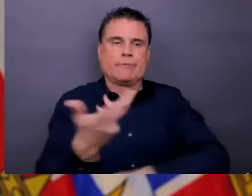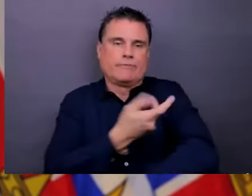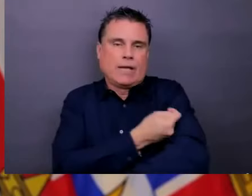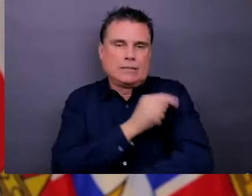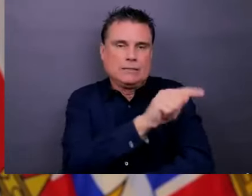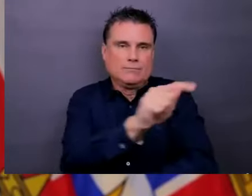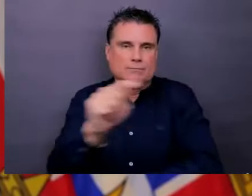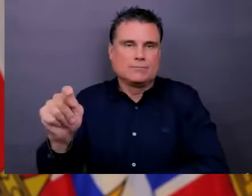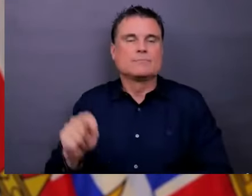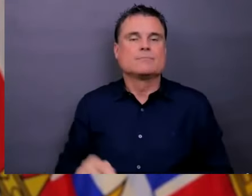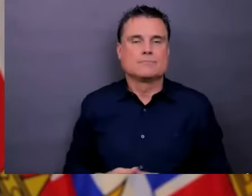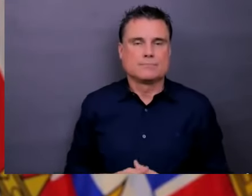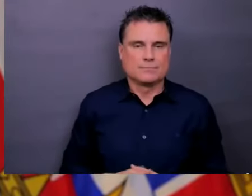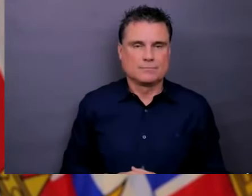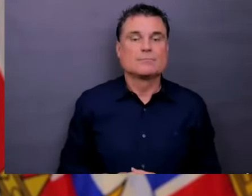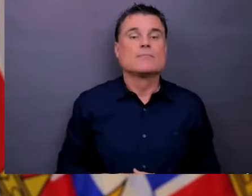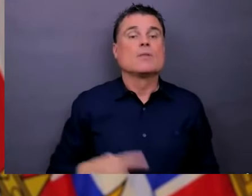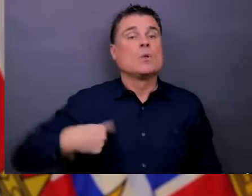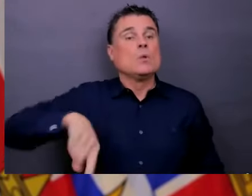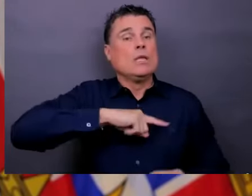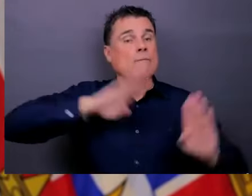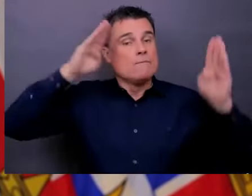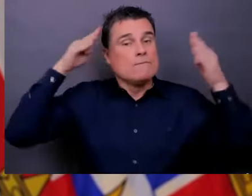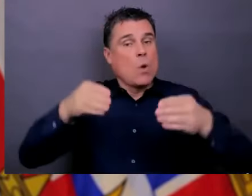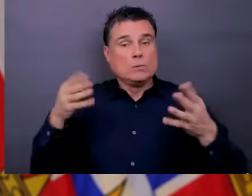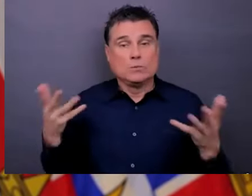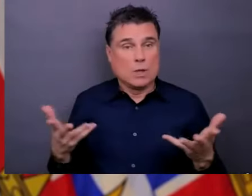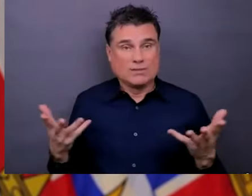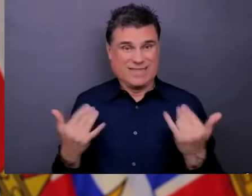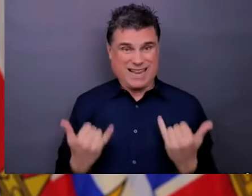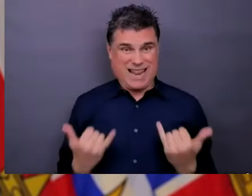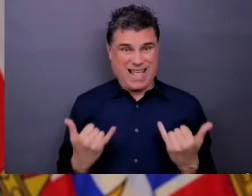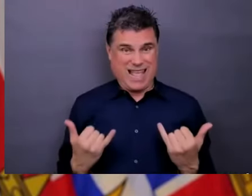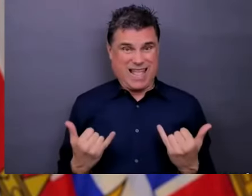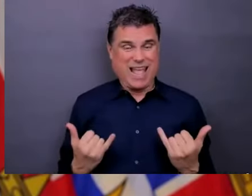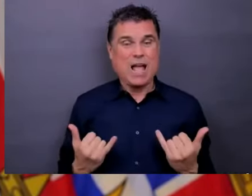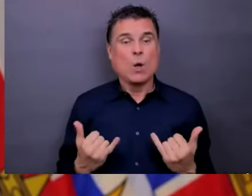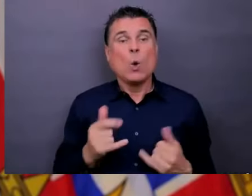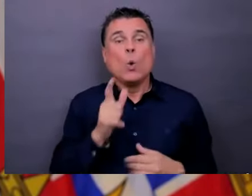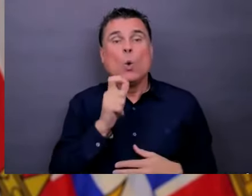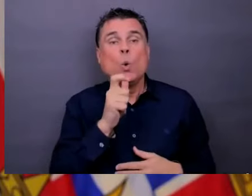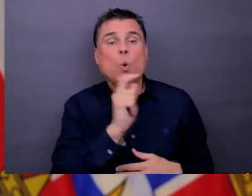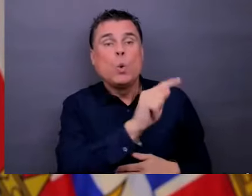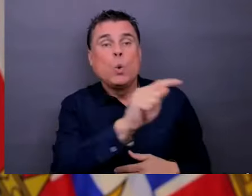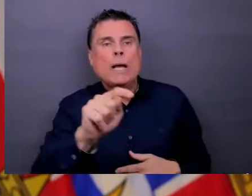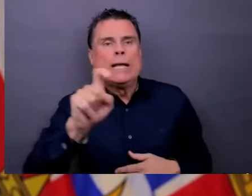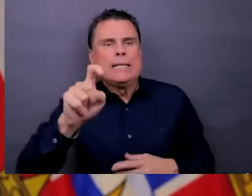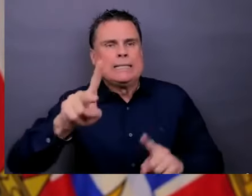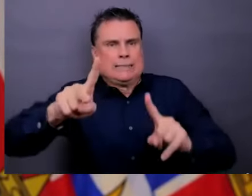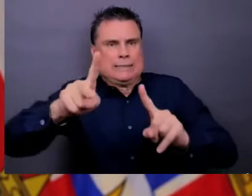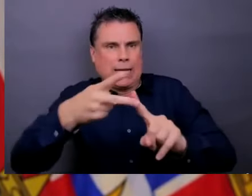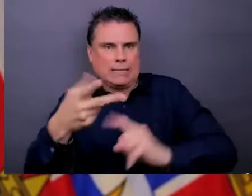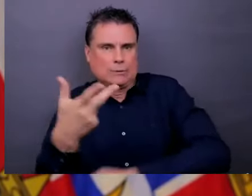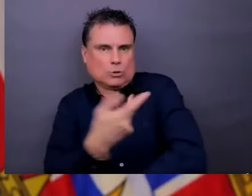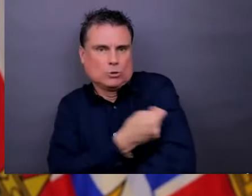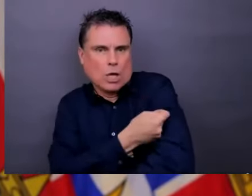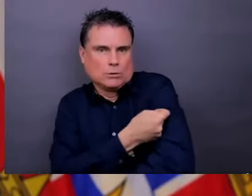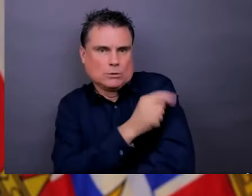second doses, particularly to those people who are at highest risk, which are our residents and seniors in long-term